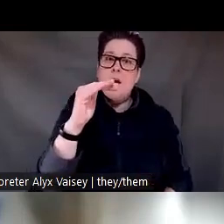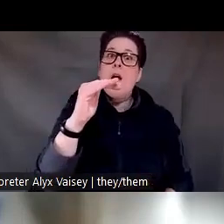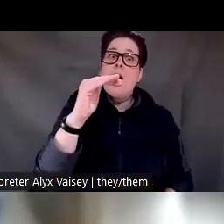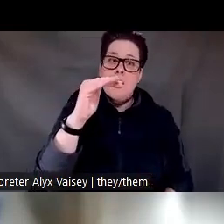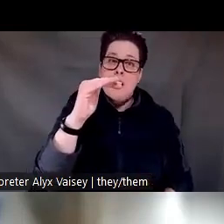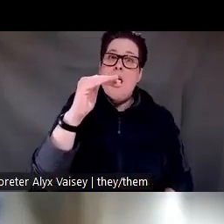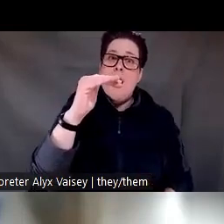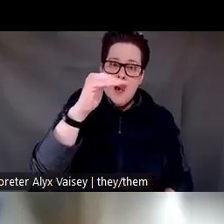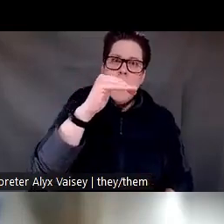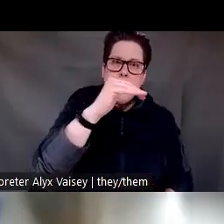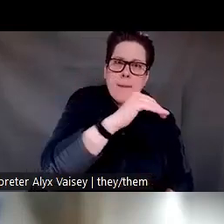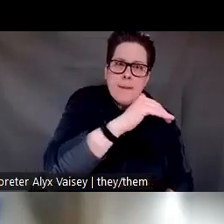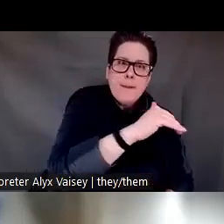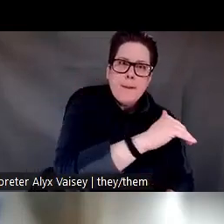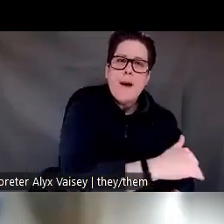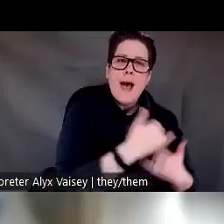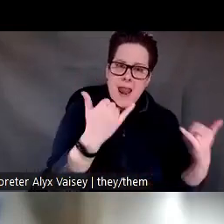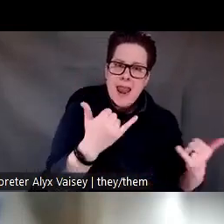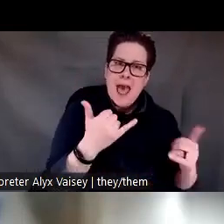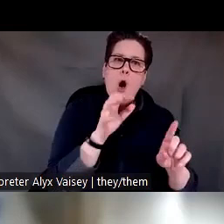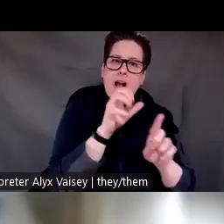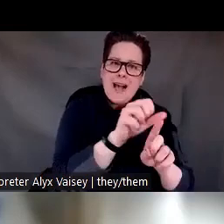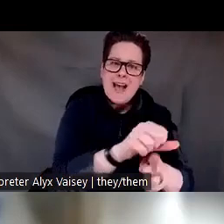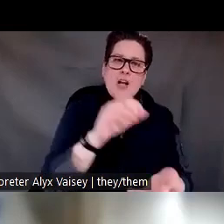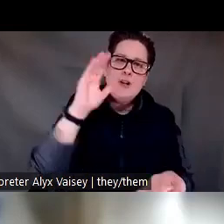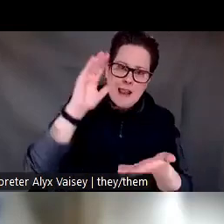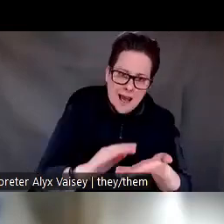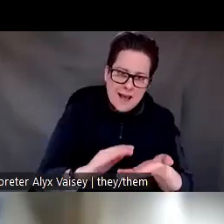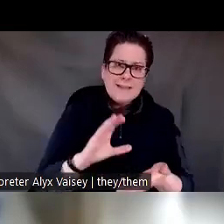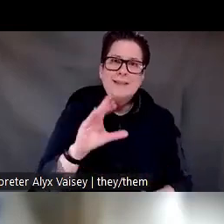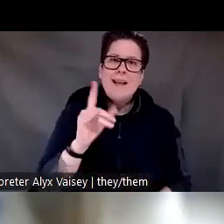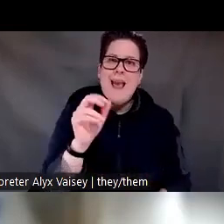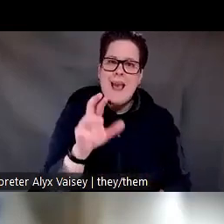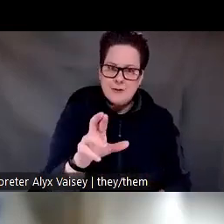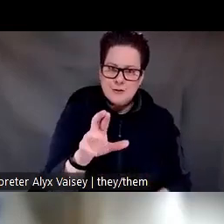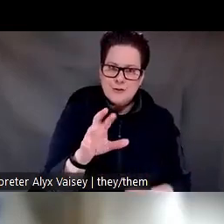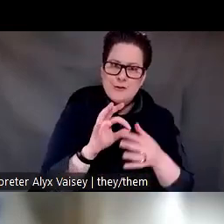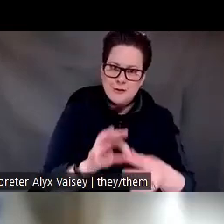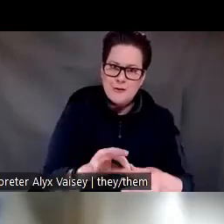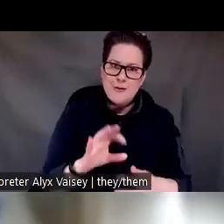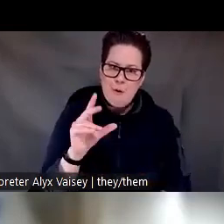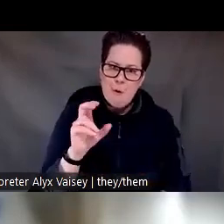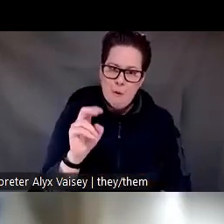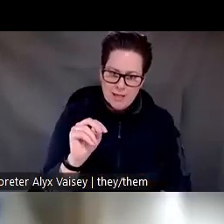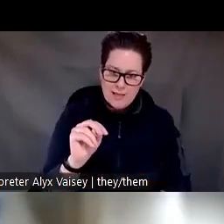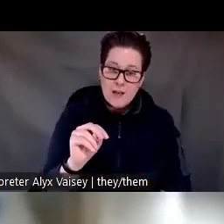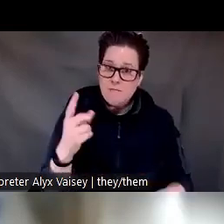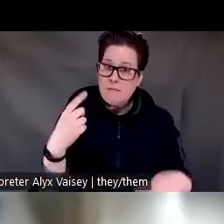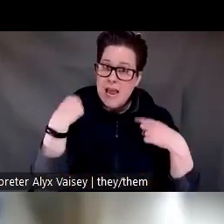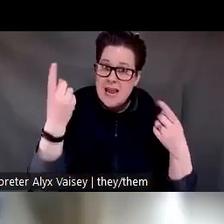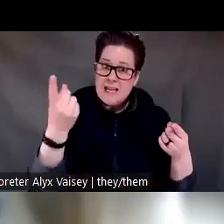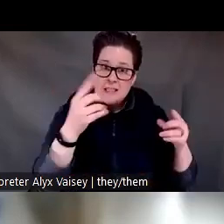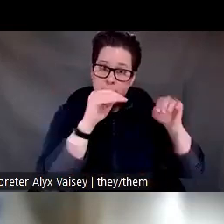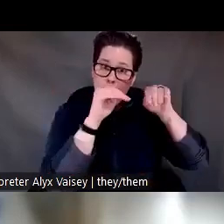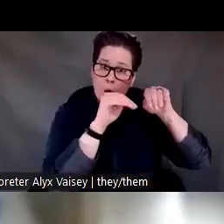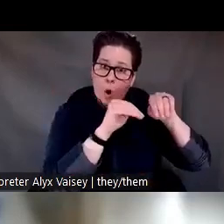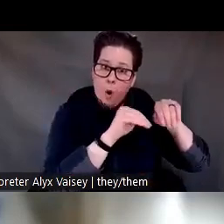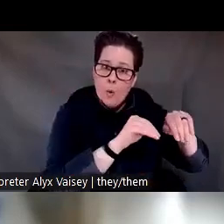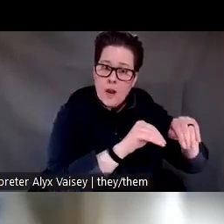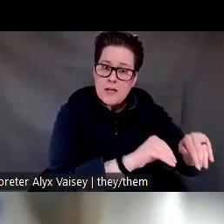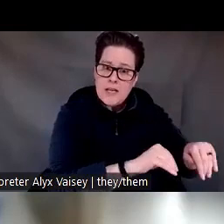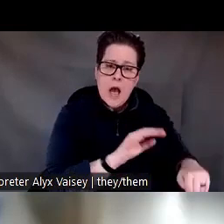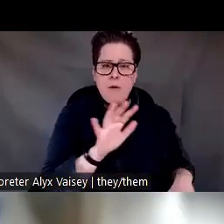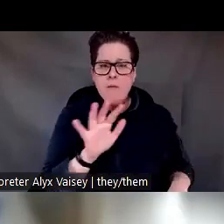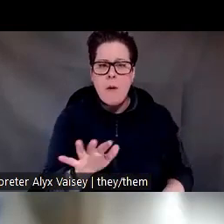steady decline in colorectal cancer cases. And it's been dropping at about